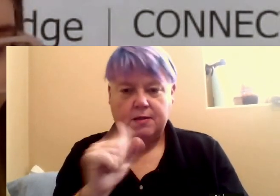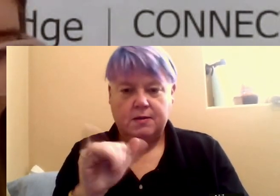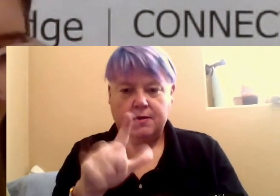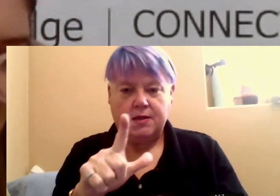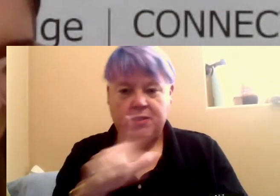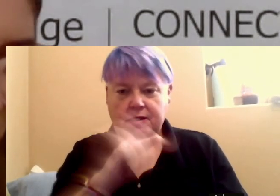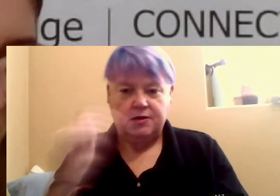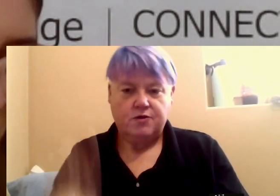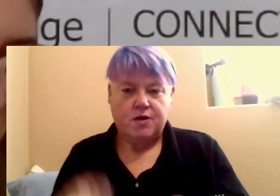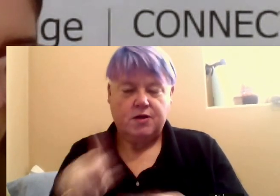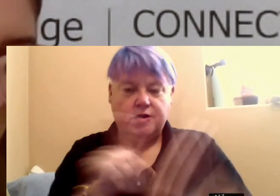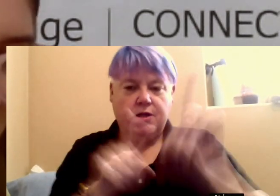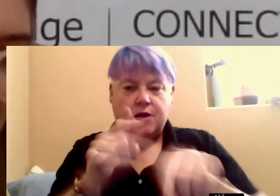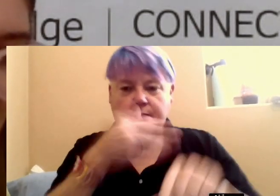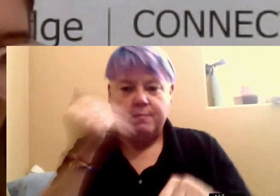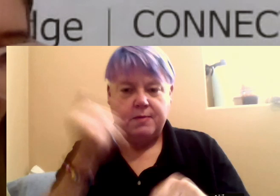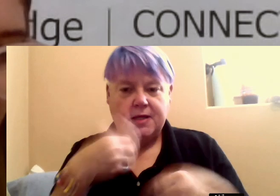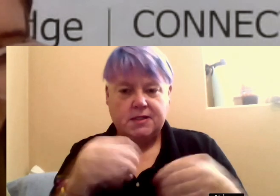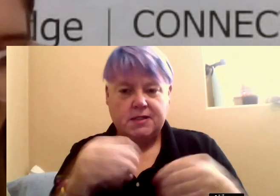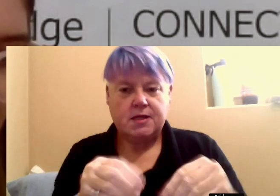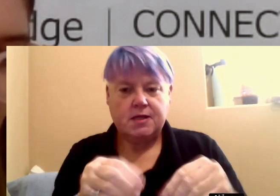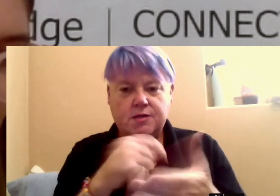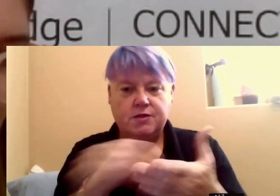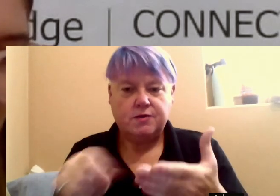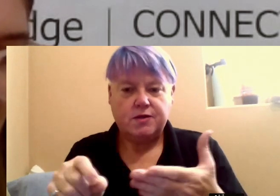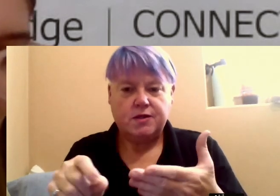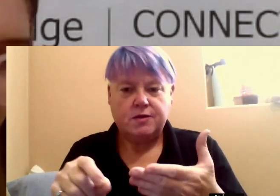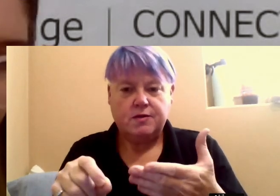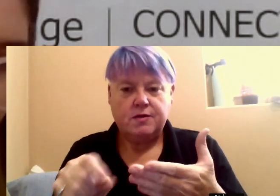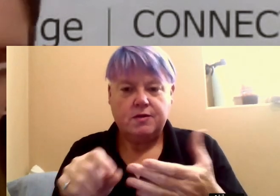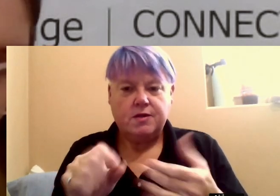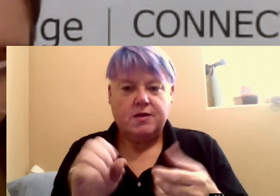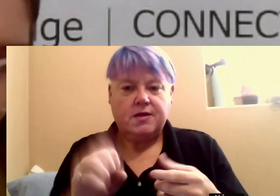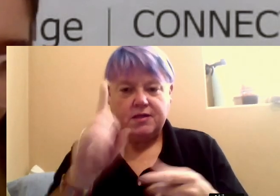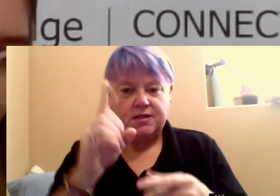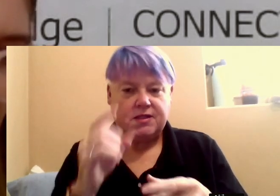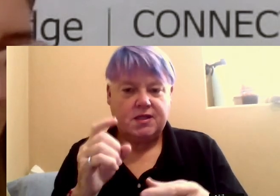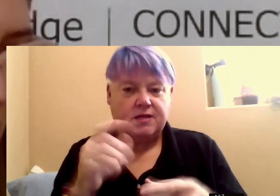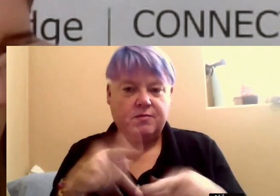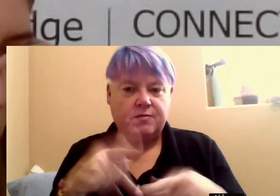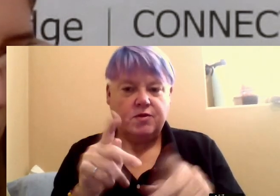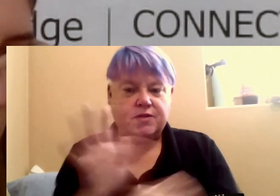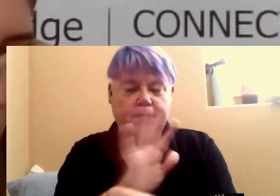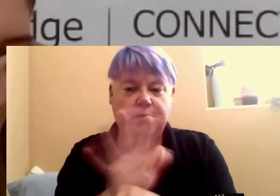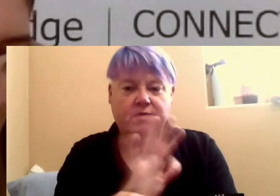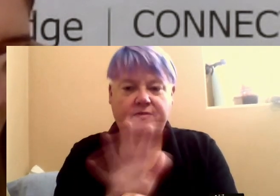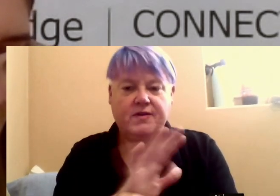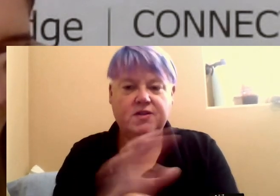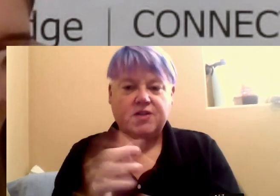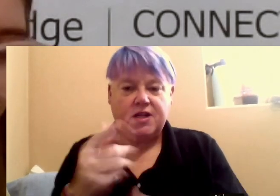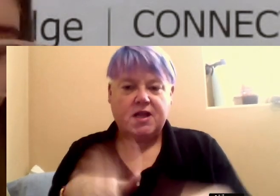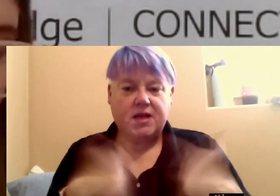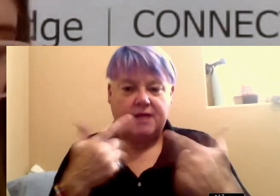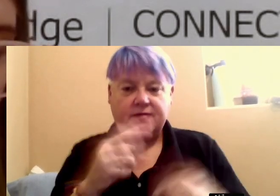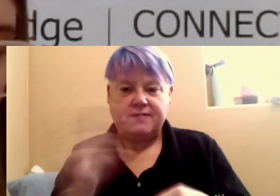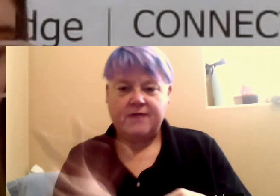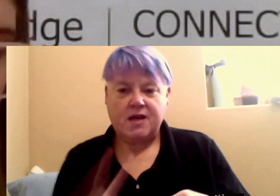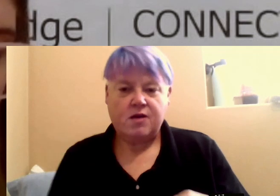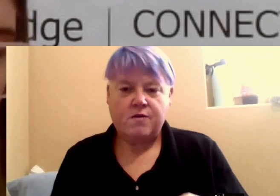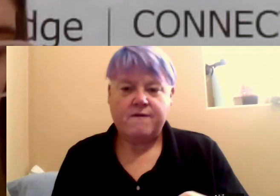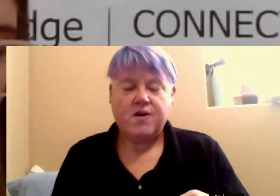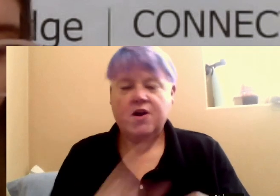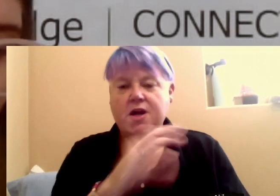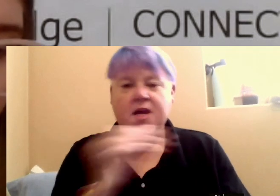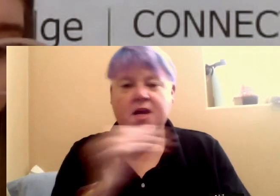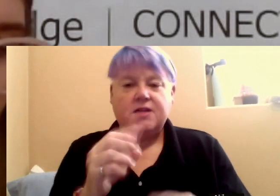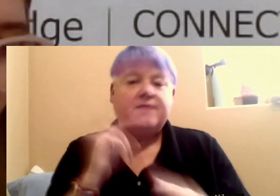bestseller. She has also written and executive produced an independent film. She lives in Vancouver with her family, and you can visit